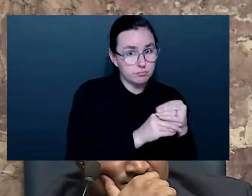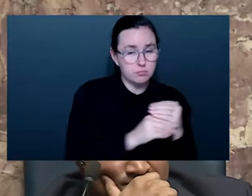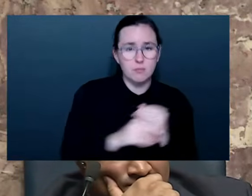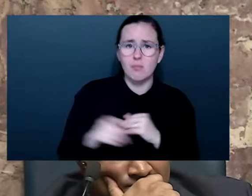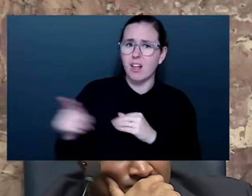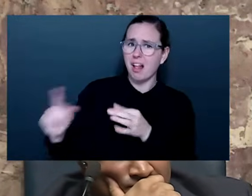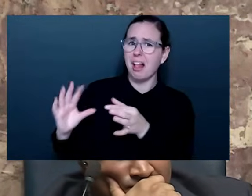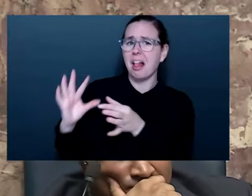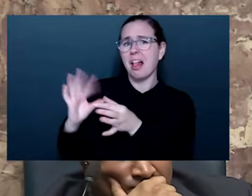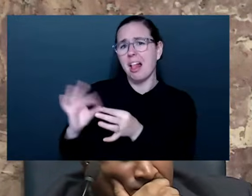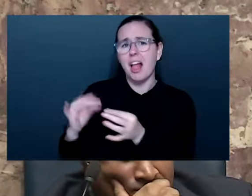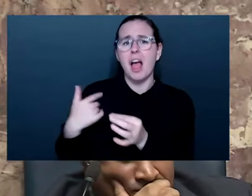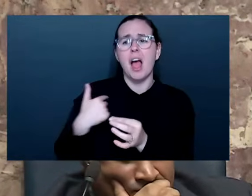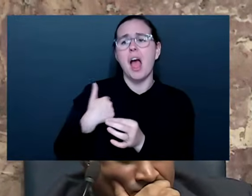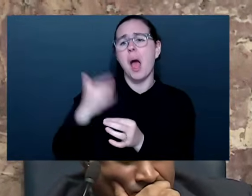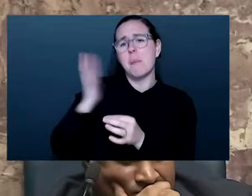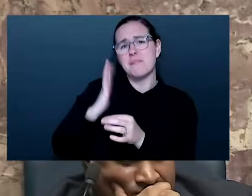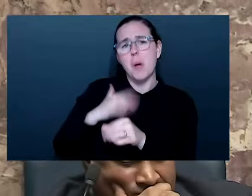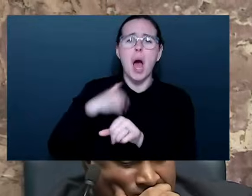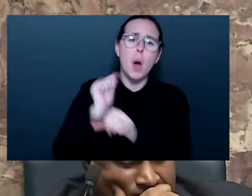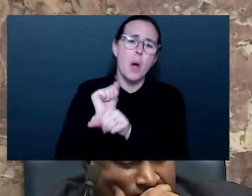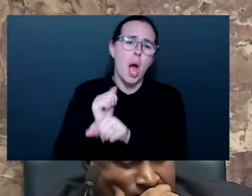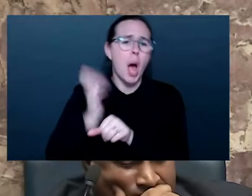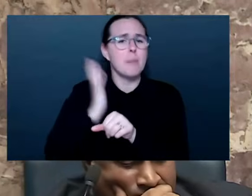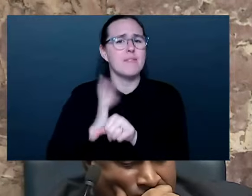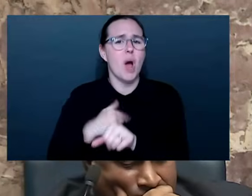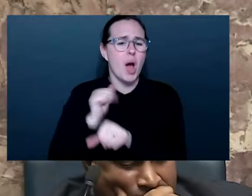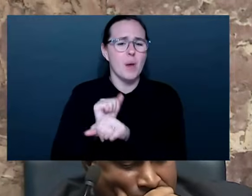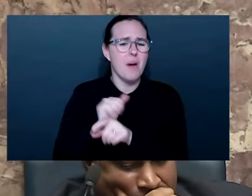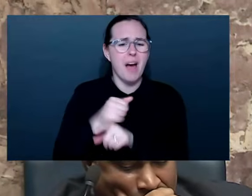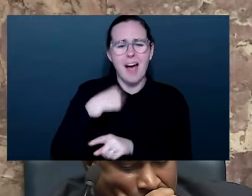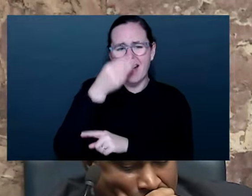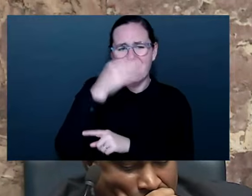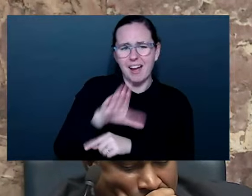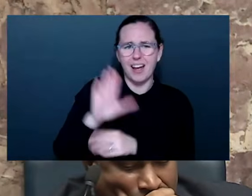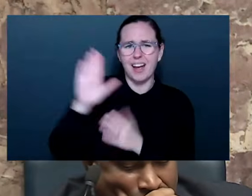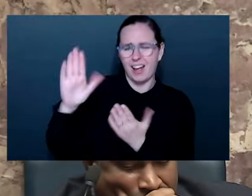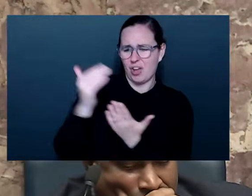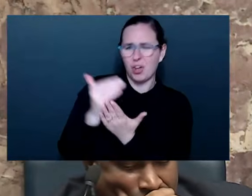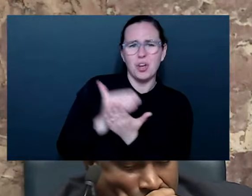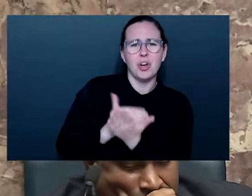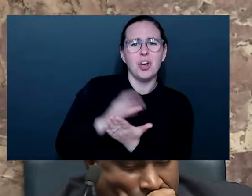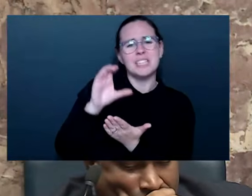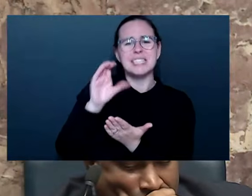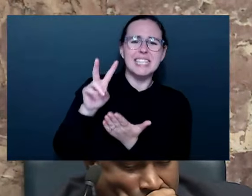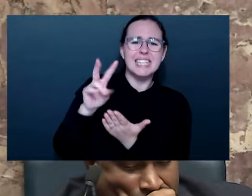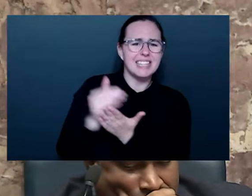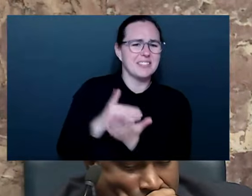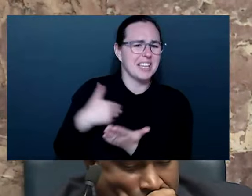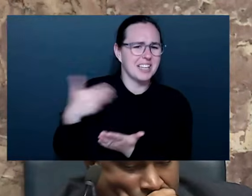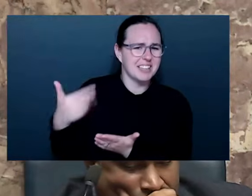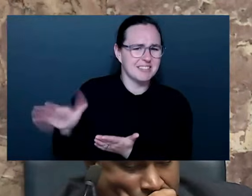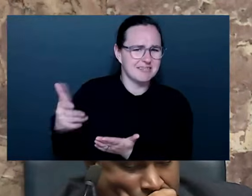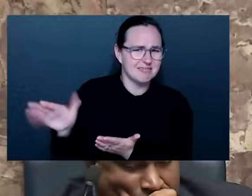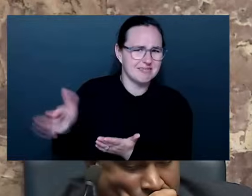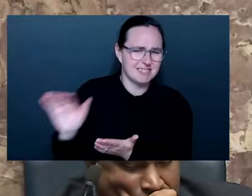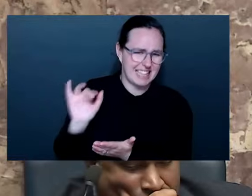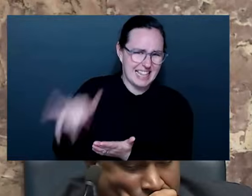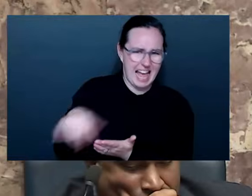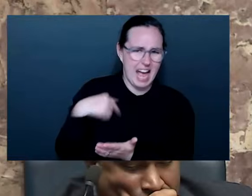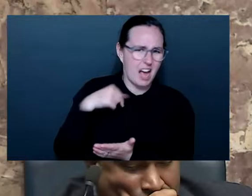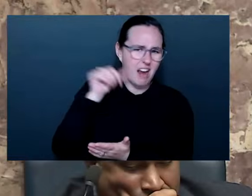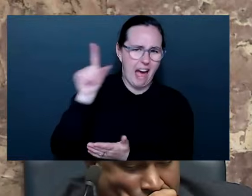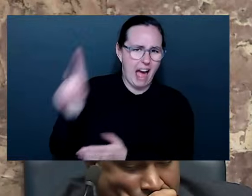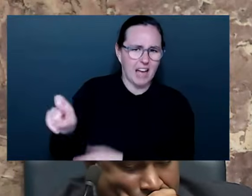was asking whether or not this minister is okay now, has her mind changed about whether or not